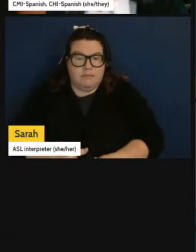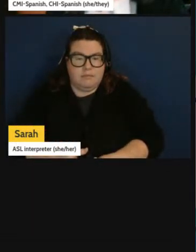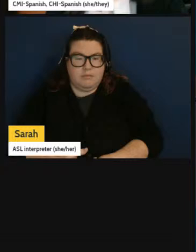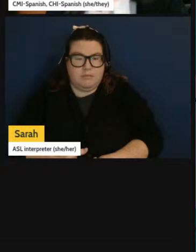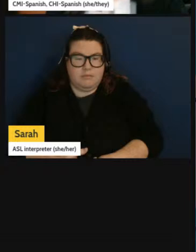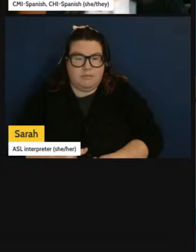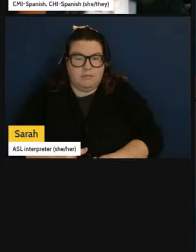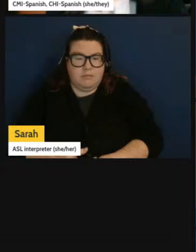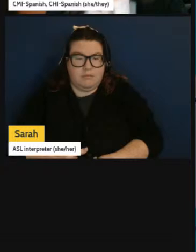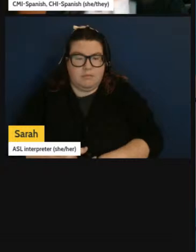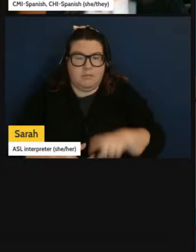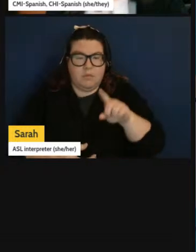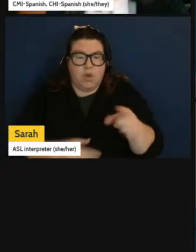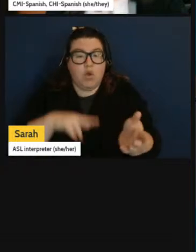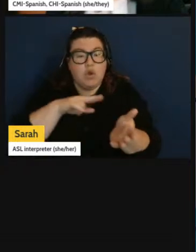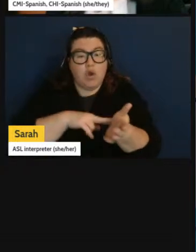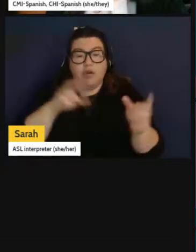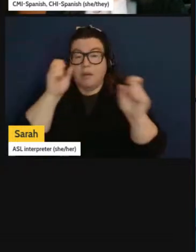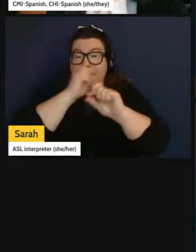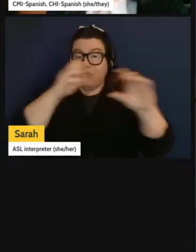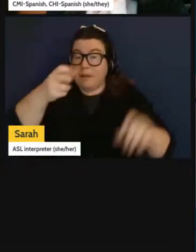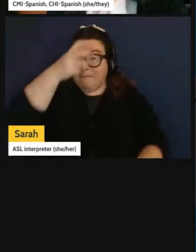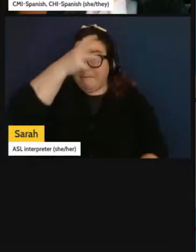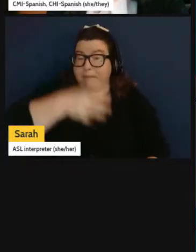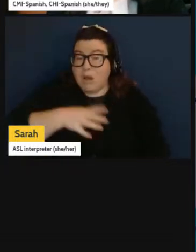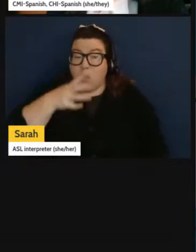Was the nurse you imagined a man or a woman?